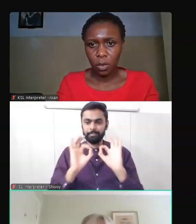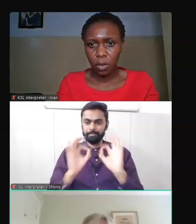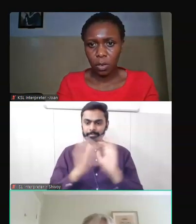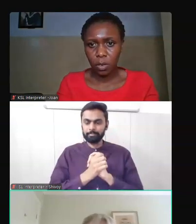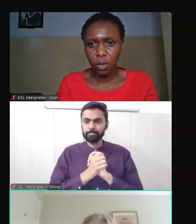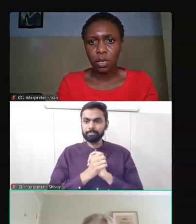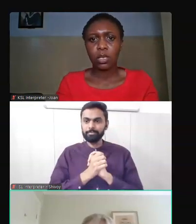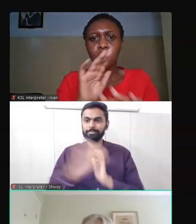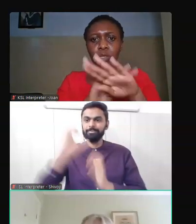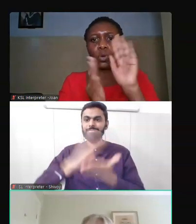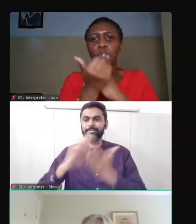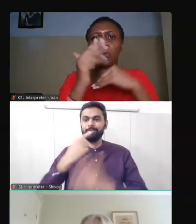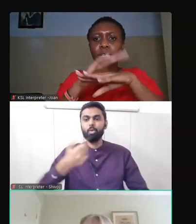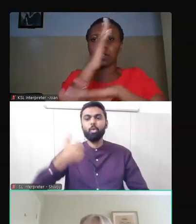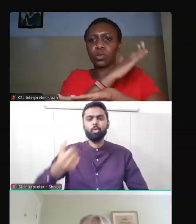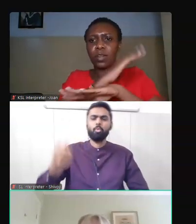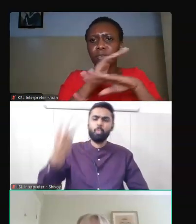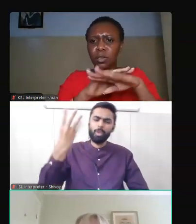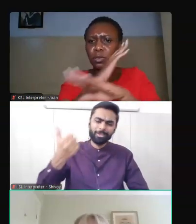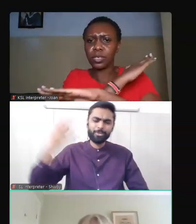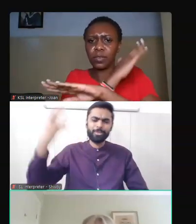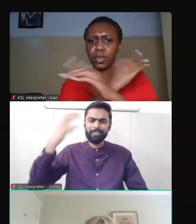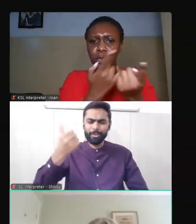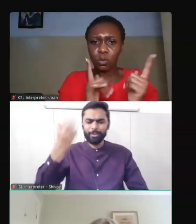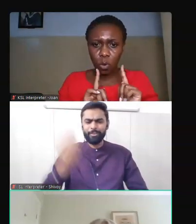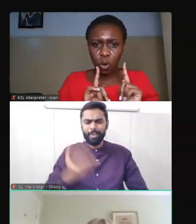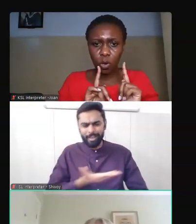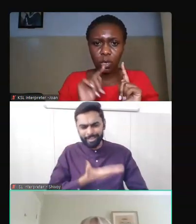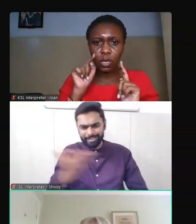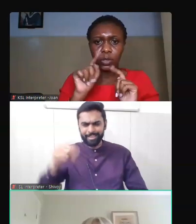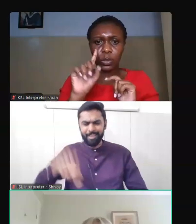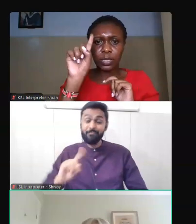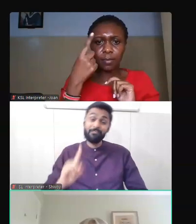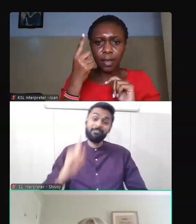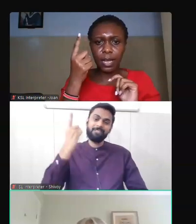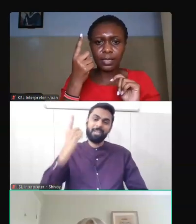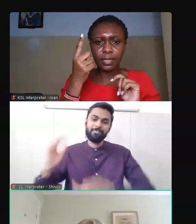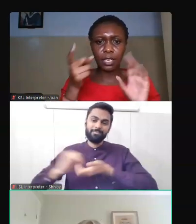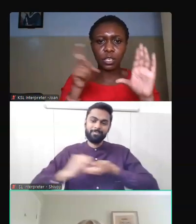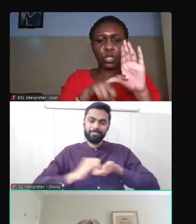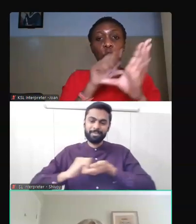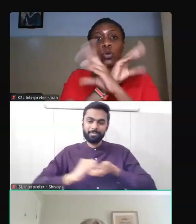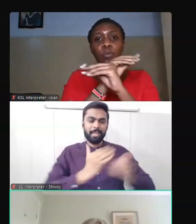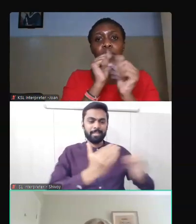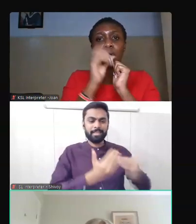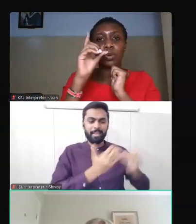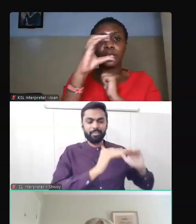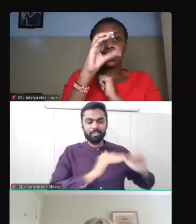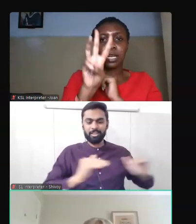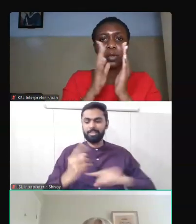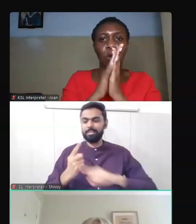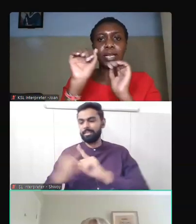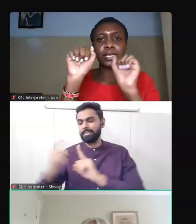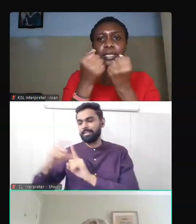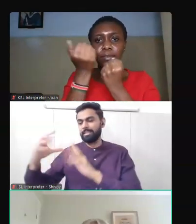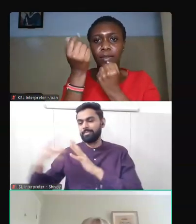Good morning, good afternoon, good evening to everyone for this first joint webinar between Save the Children and Deaf Child